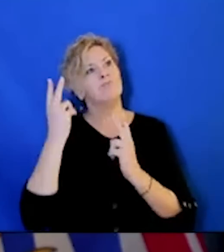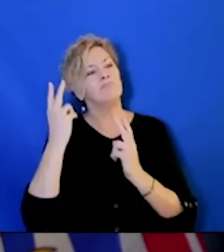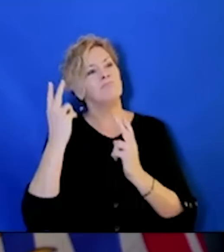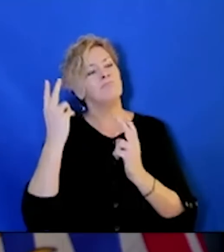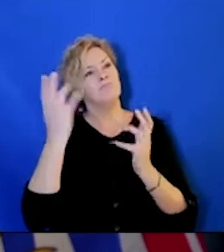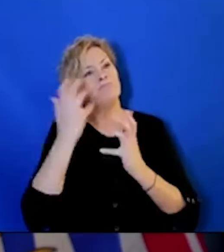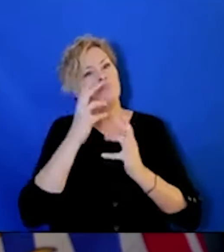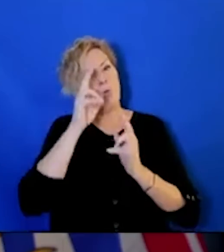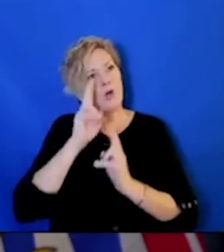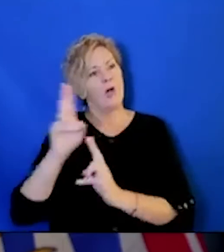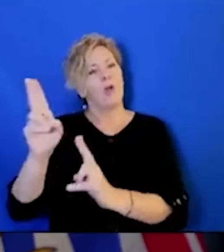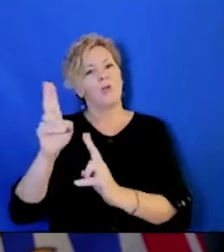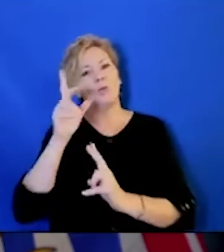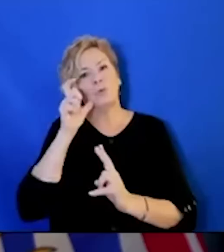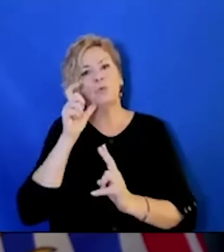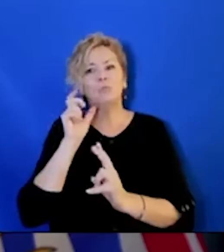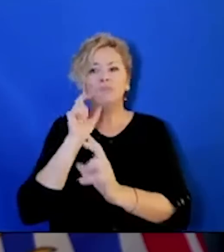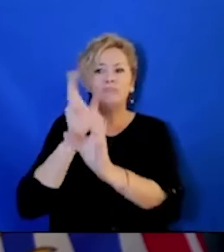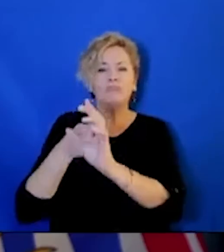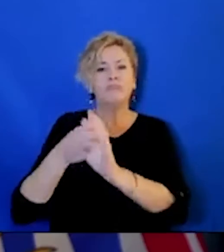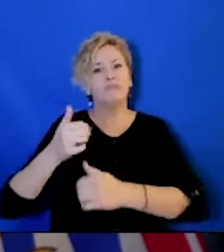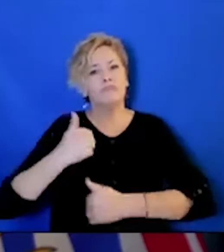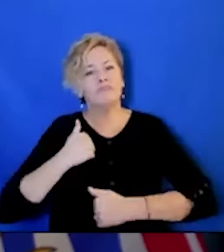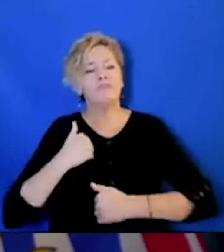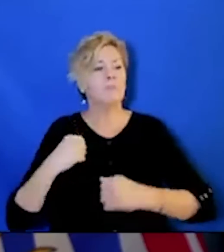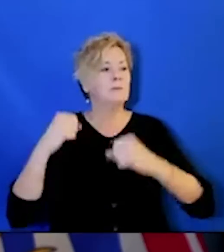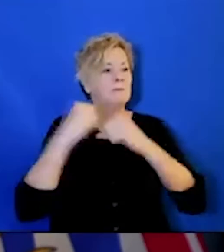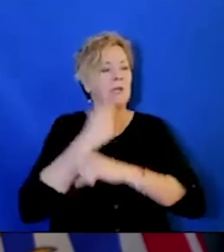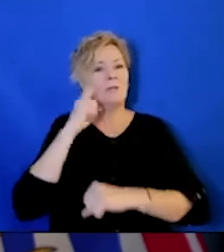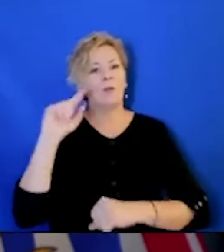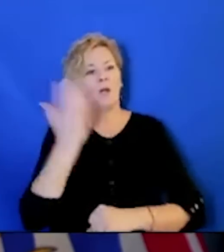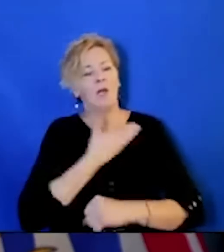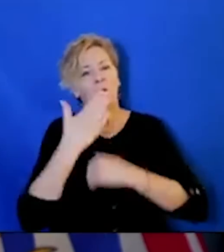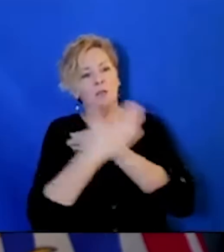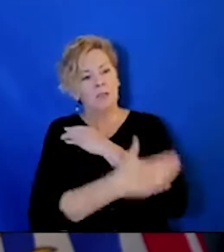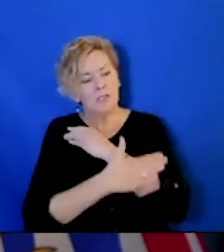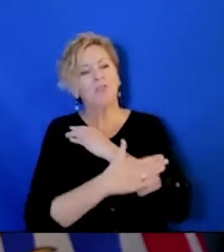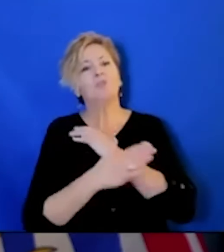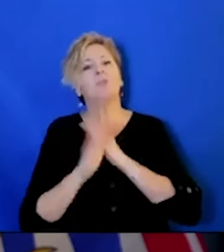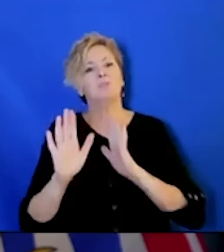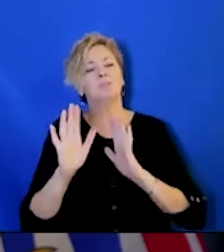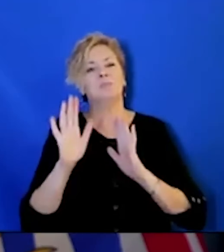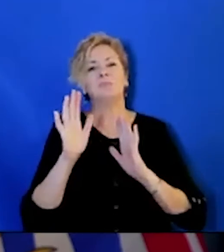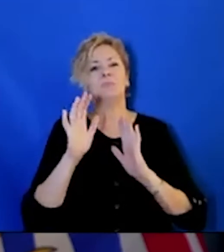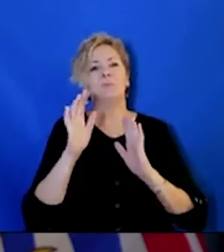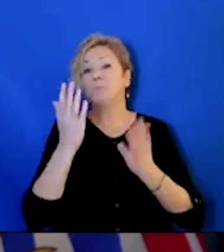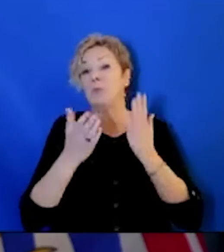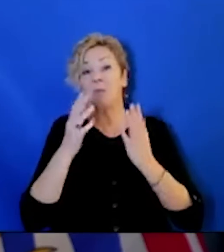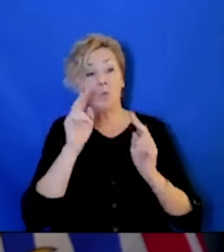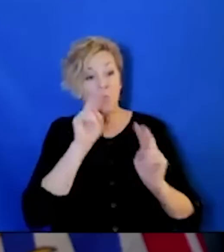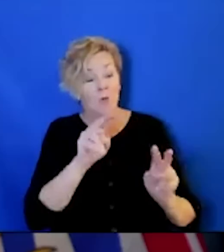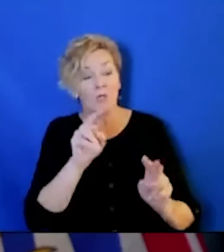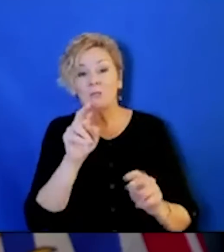times before, and Remembrance Day is a time for us to remember that. Remember that we have been through these hard